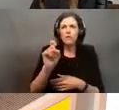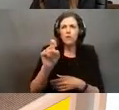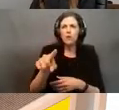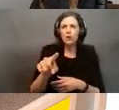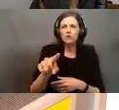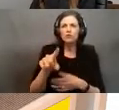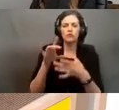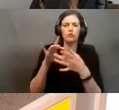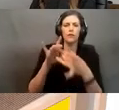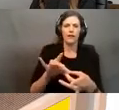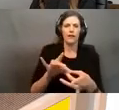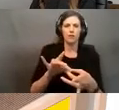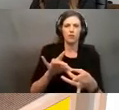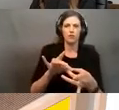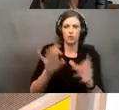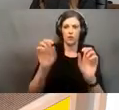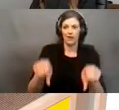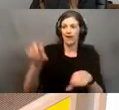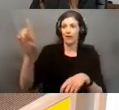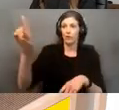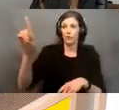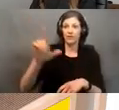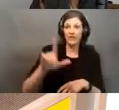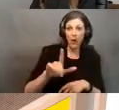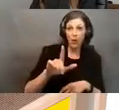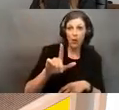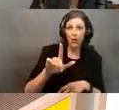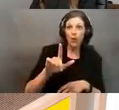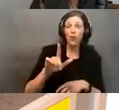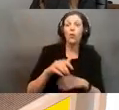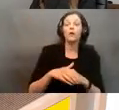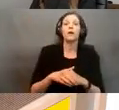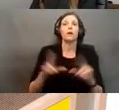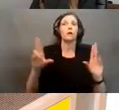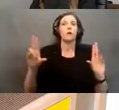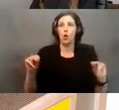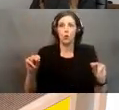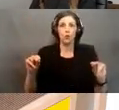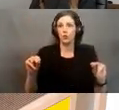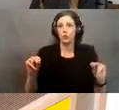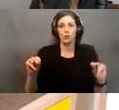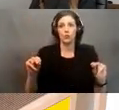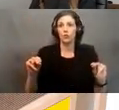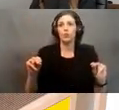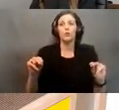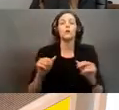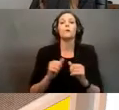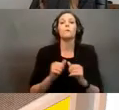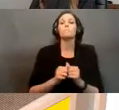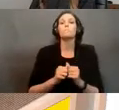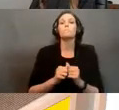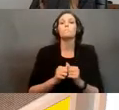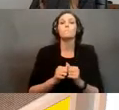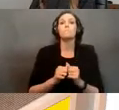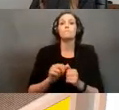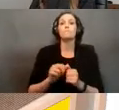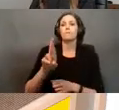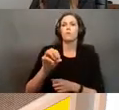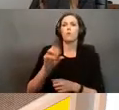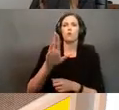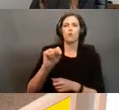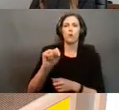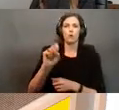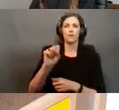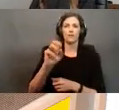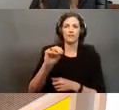can that be downloaded by others. The answer is no. When Robert Smith, our meetings